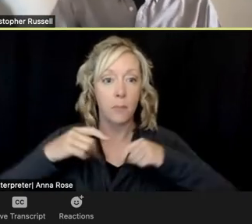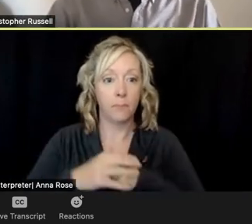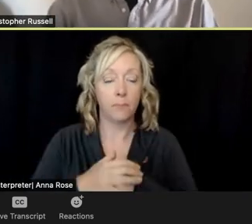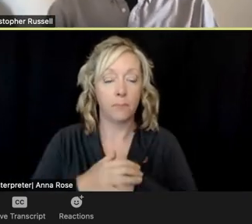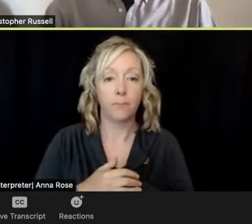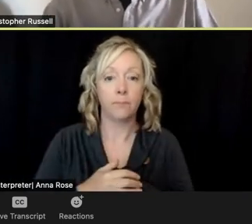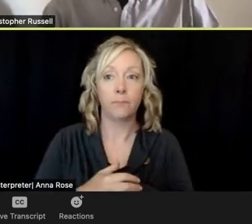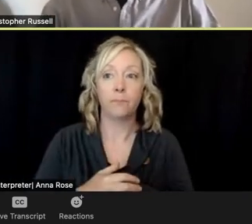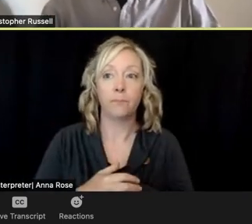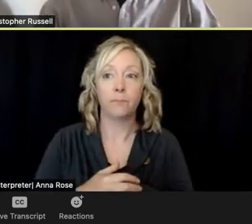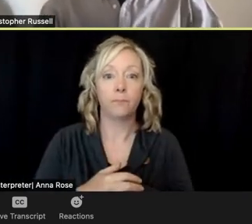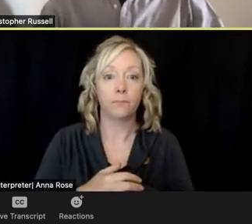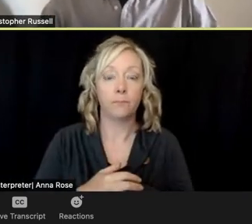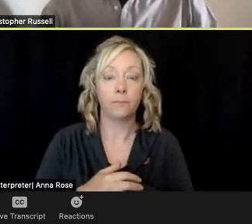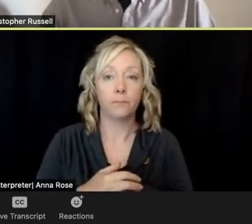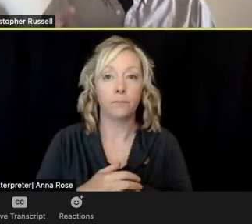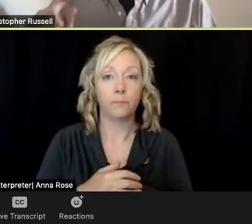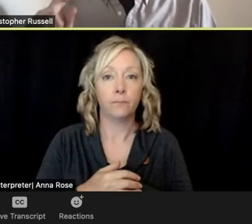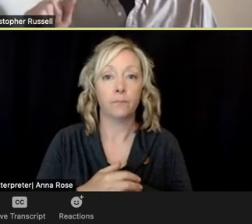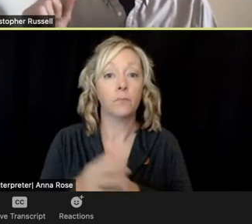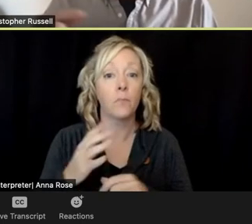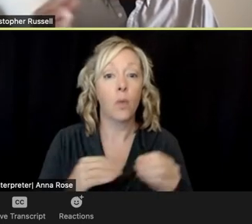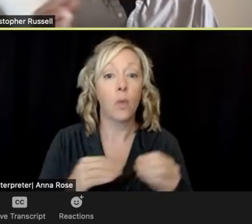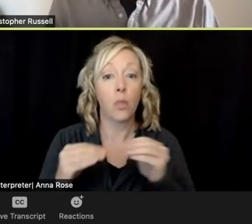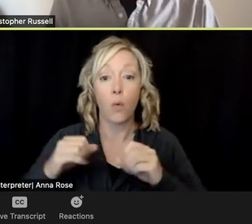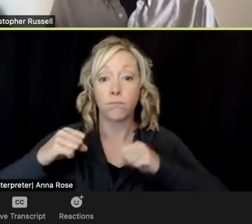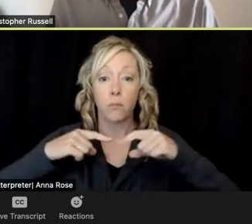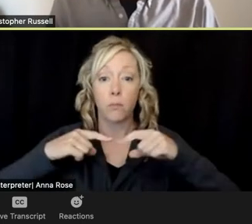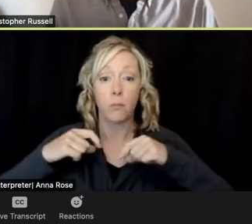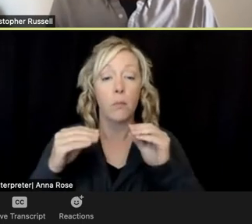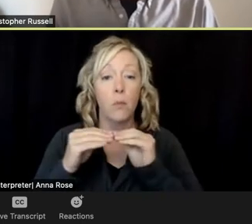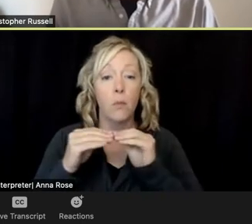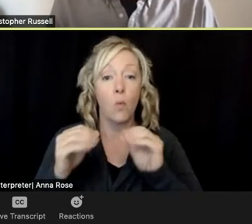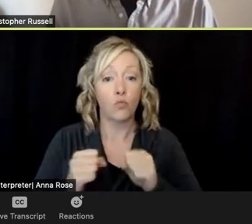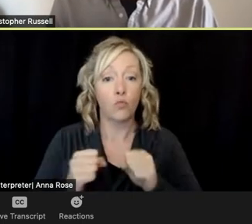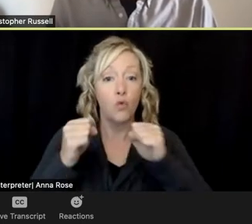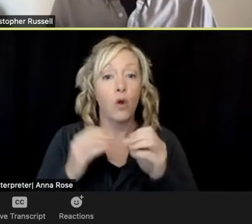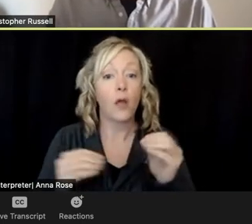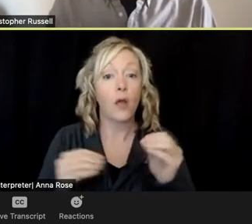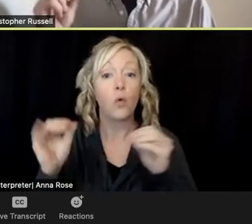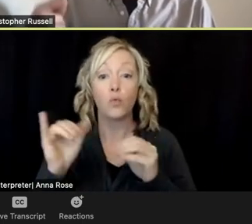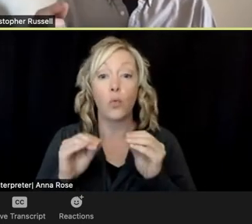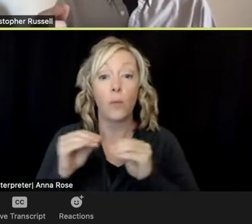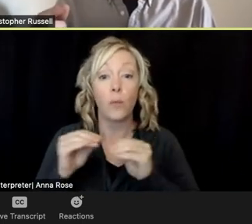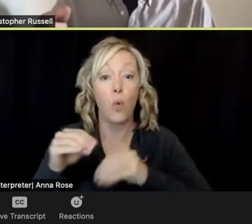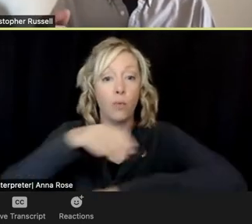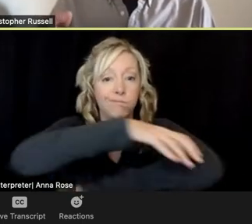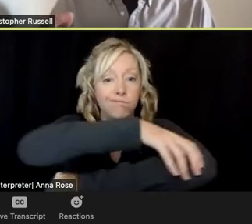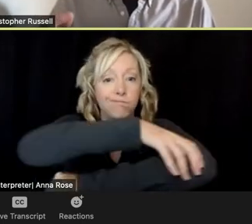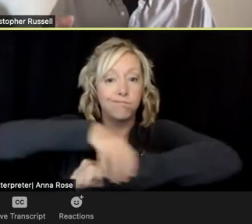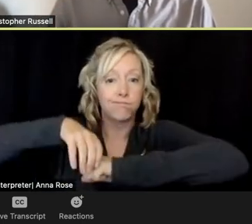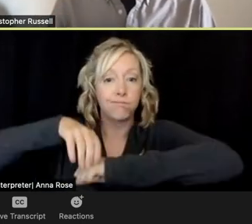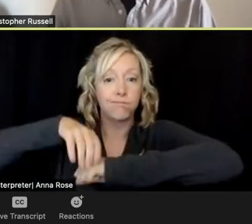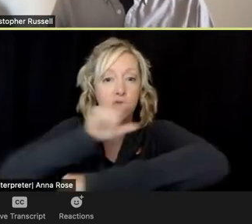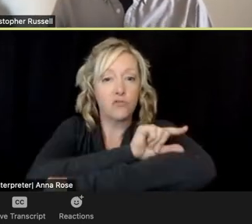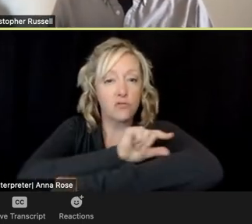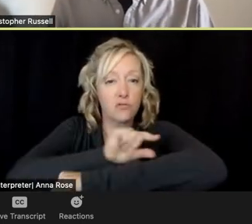point, the stronger the protein sheathing, the myelin sheathing around those